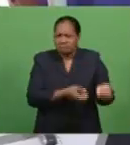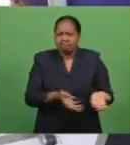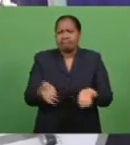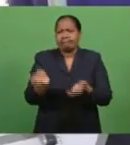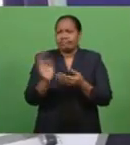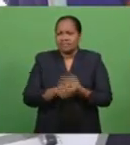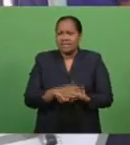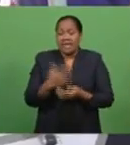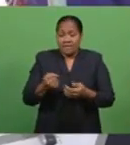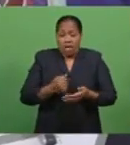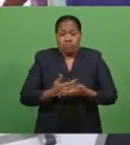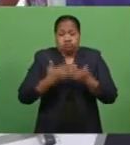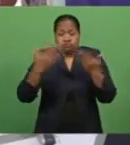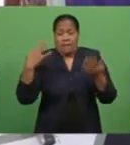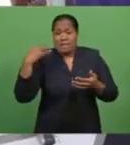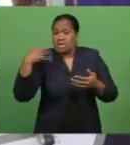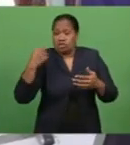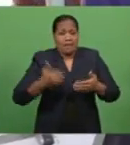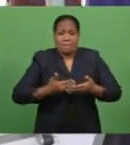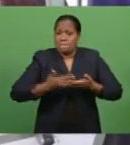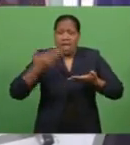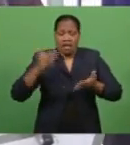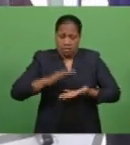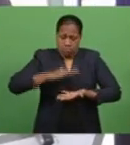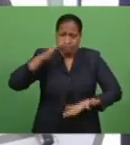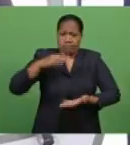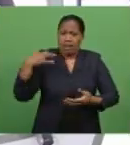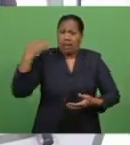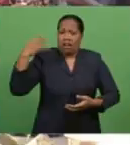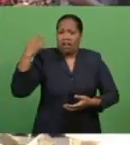number of applications were received manually, including